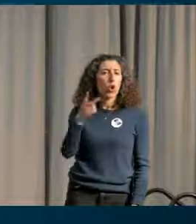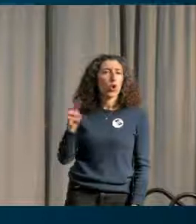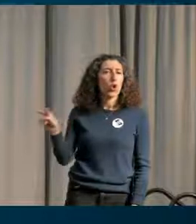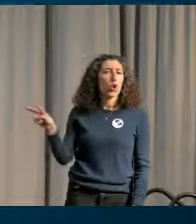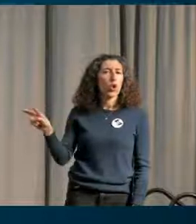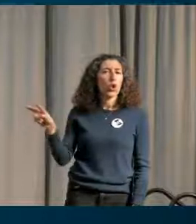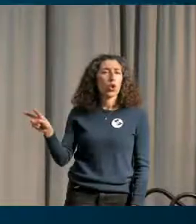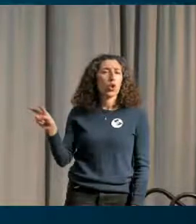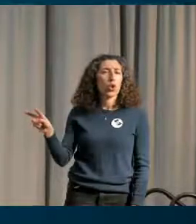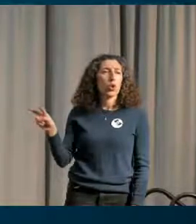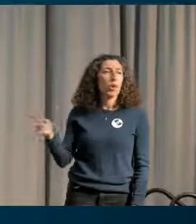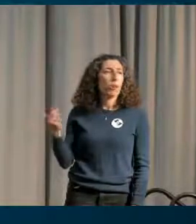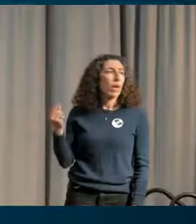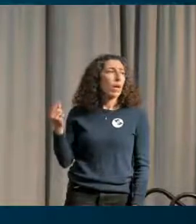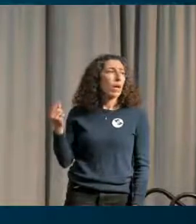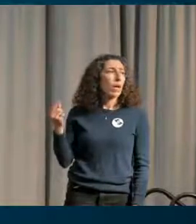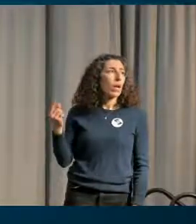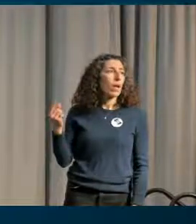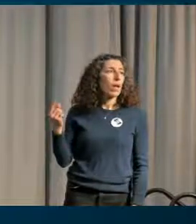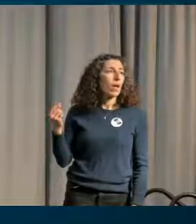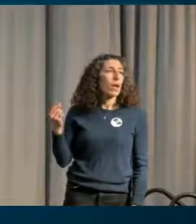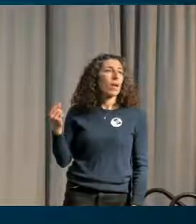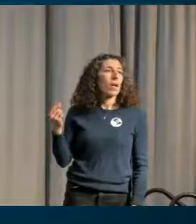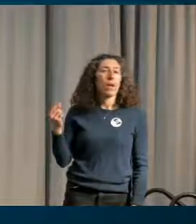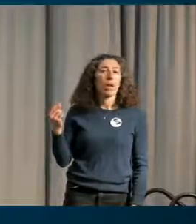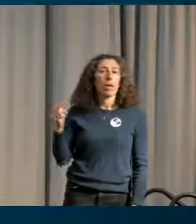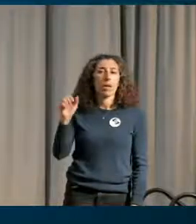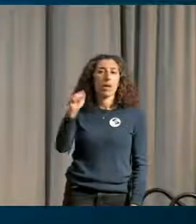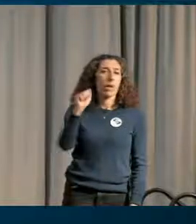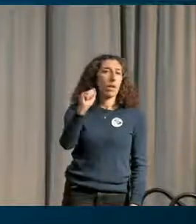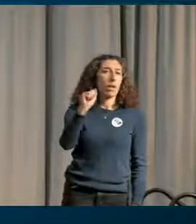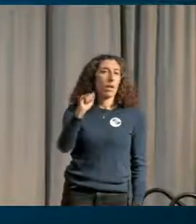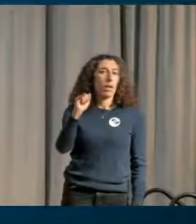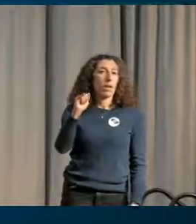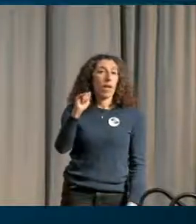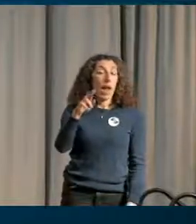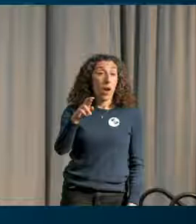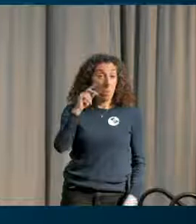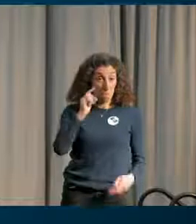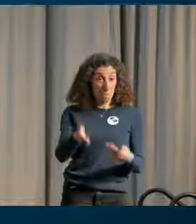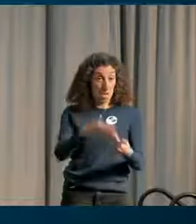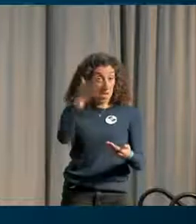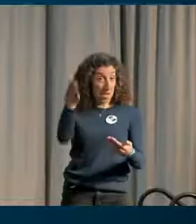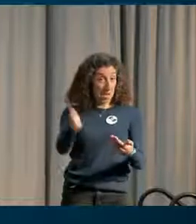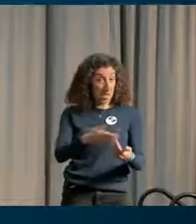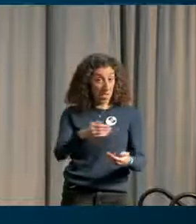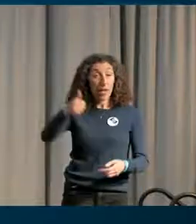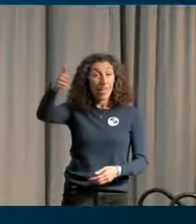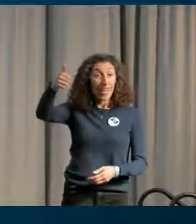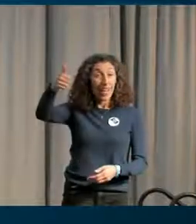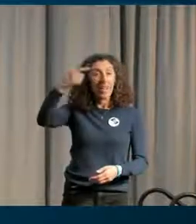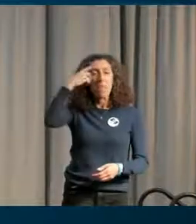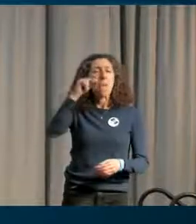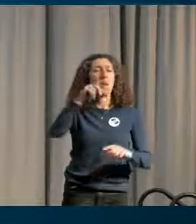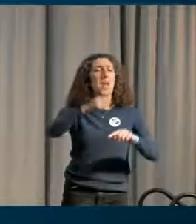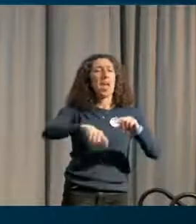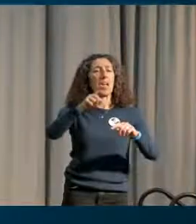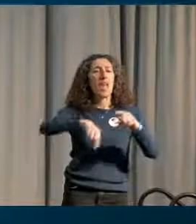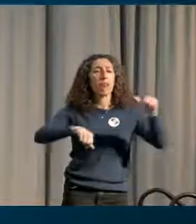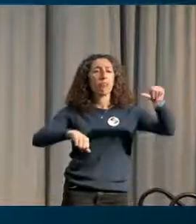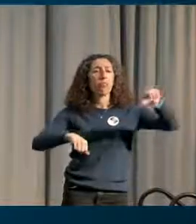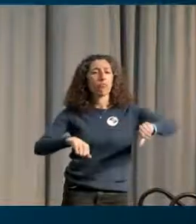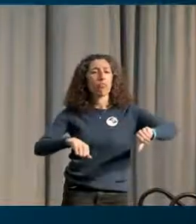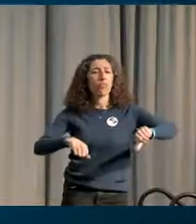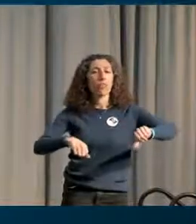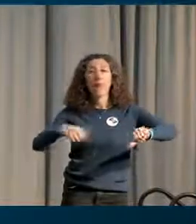to fill this bag with air. Do you think I could easily fill this bag with air? Give me a thumbs up if you think yes. Give me a thumbs down if you think no. I'm